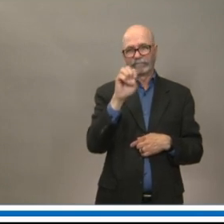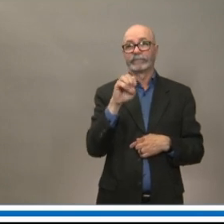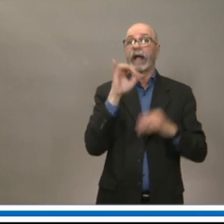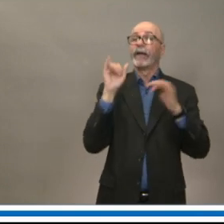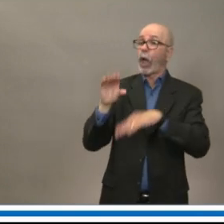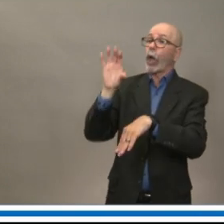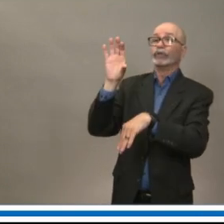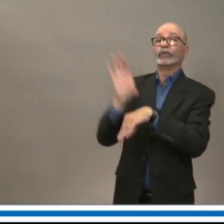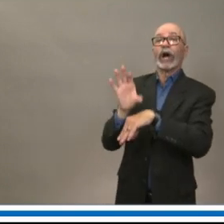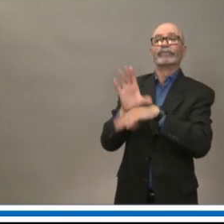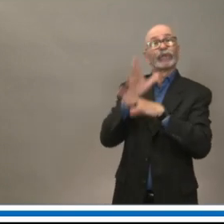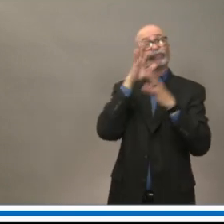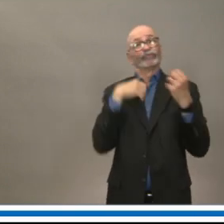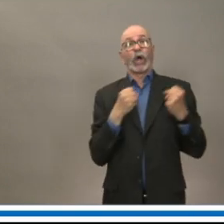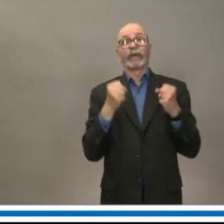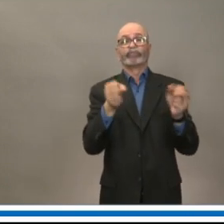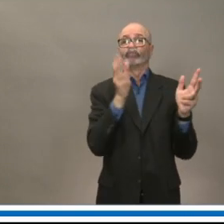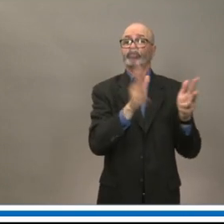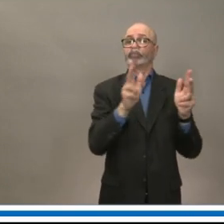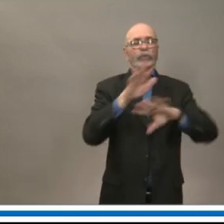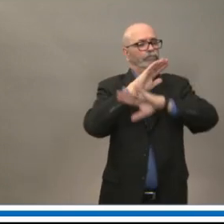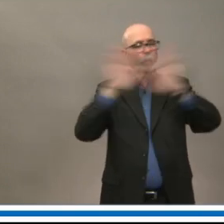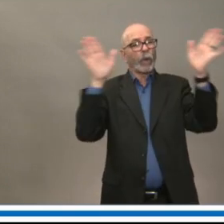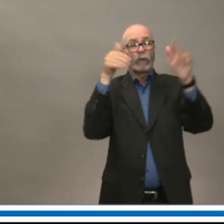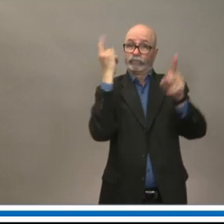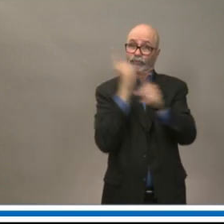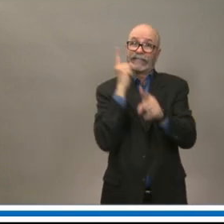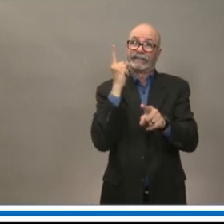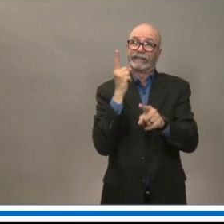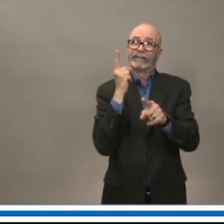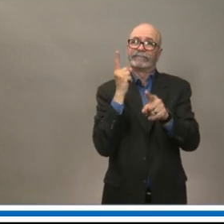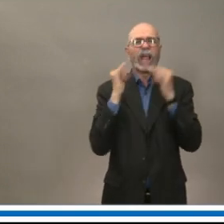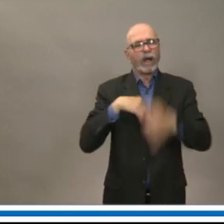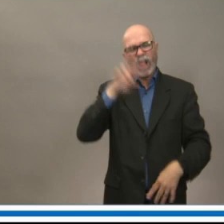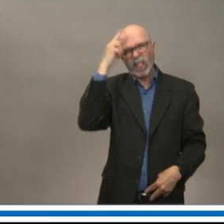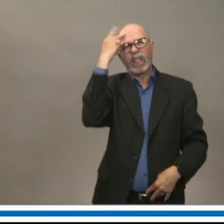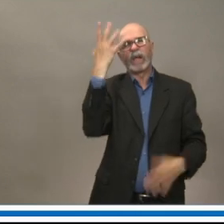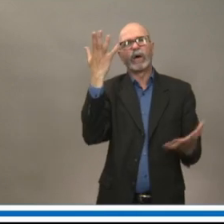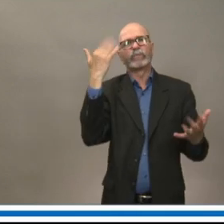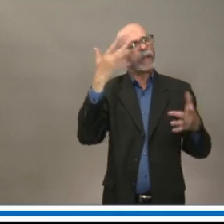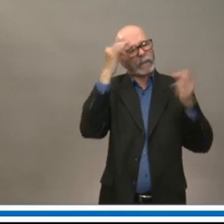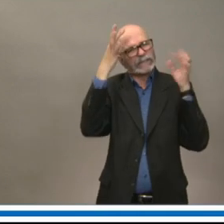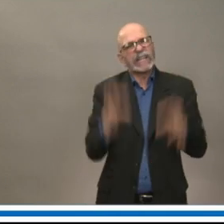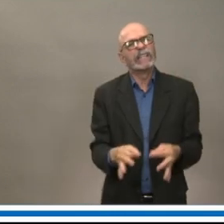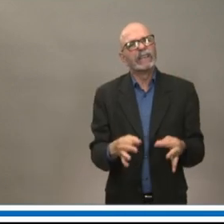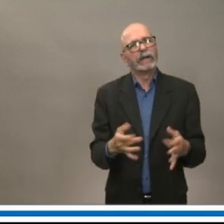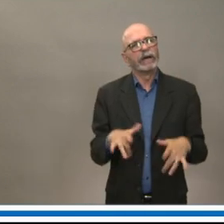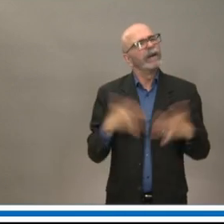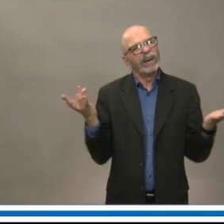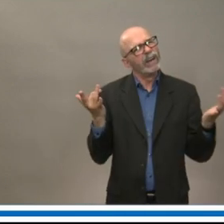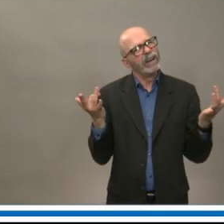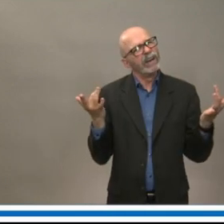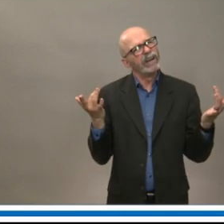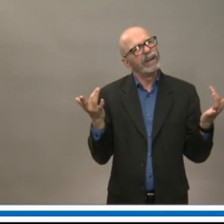to that decision, Dr. Strang? So it's a recognition of first of all,